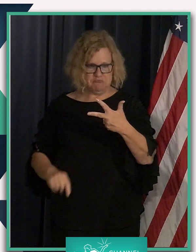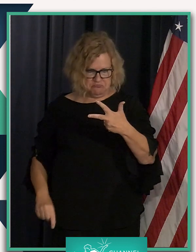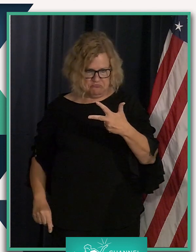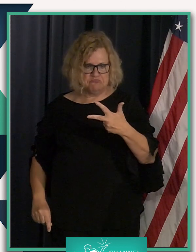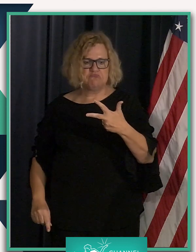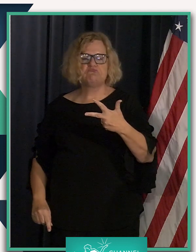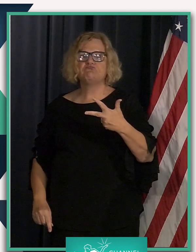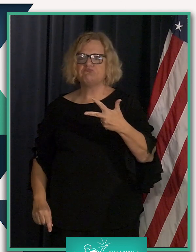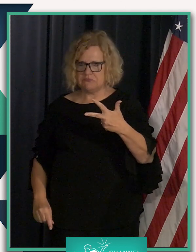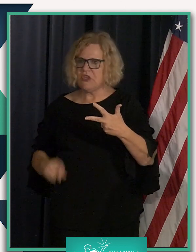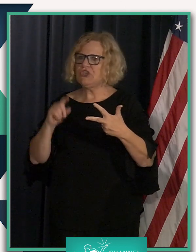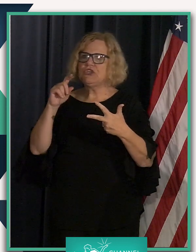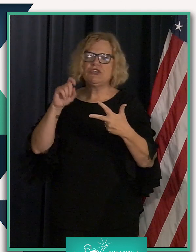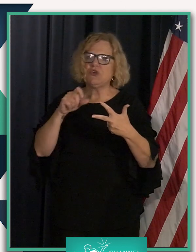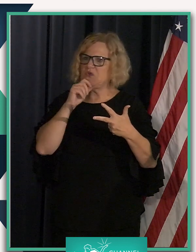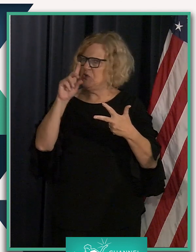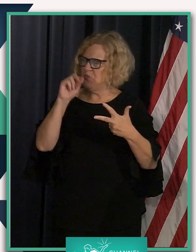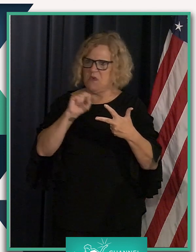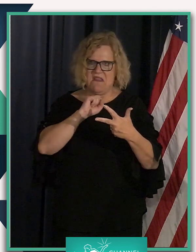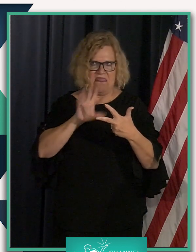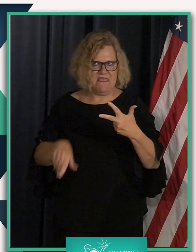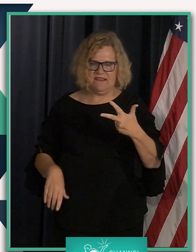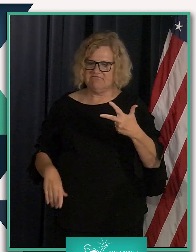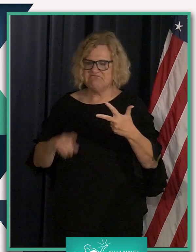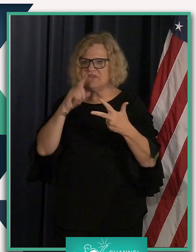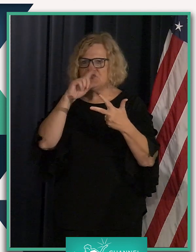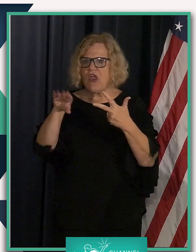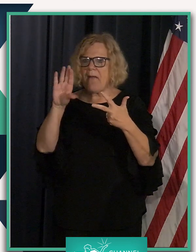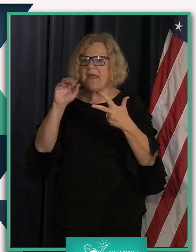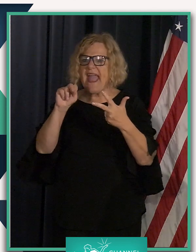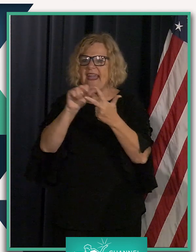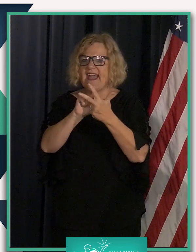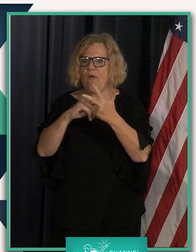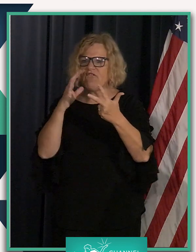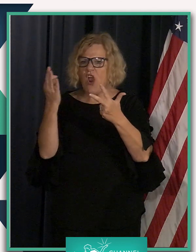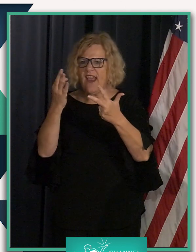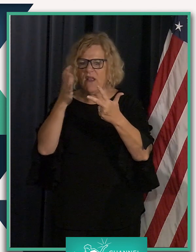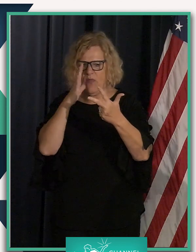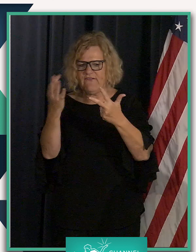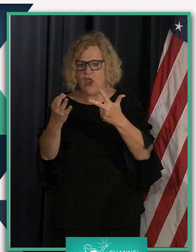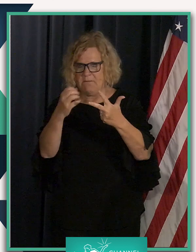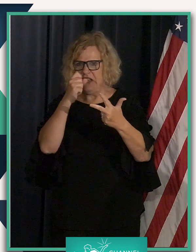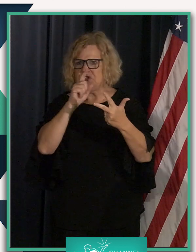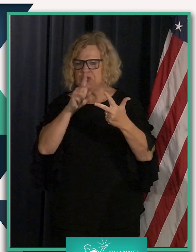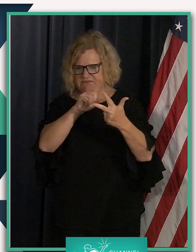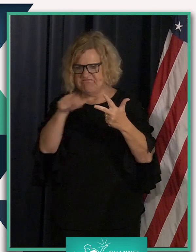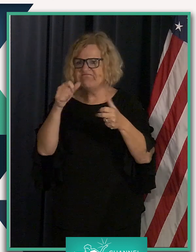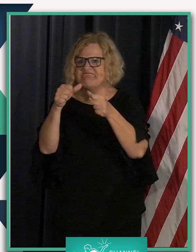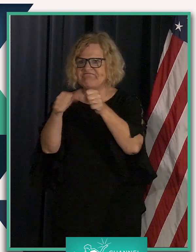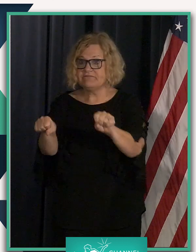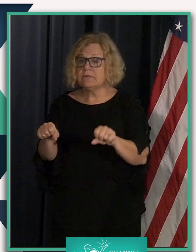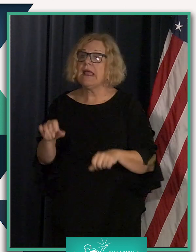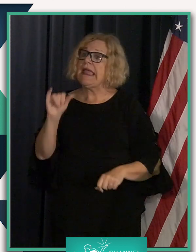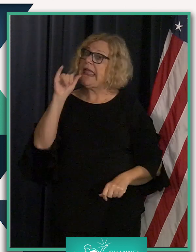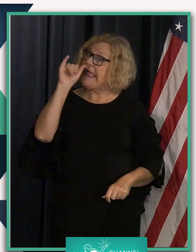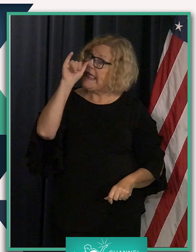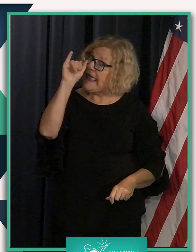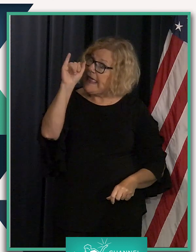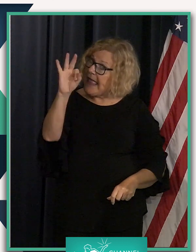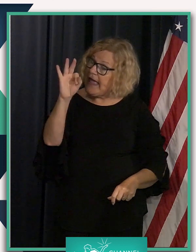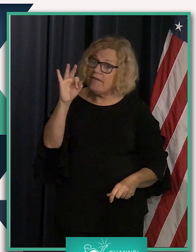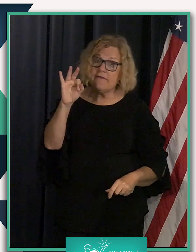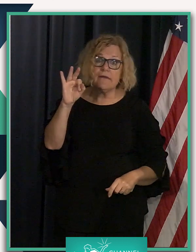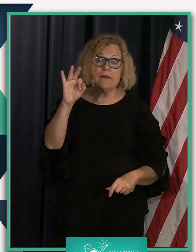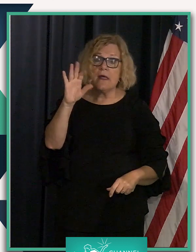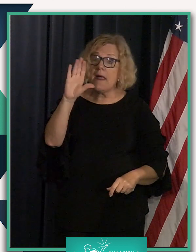is yes, you should not have to do anything except check your bank account on Friday and make sure the money's there. If you